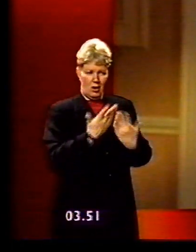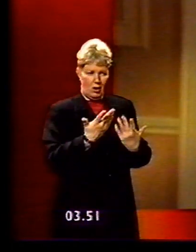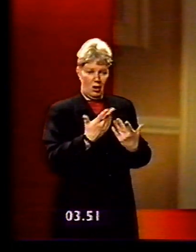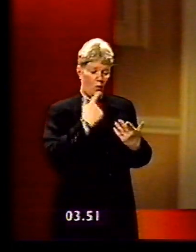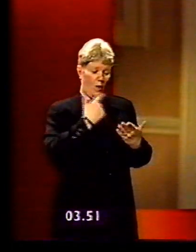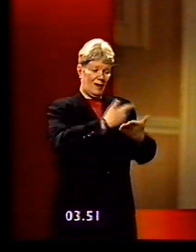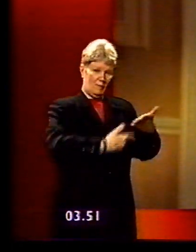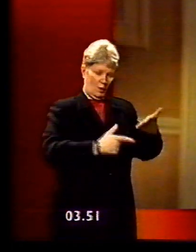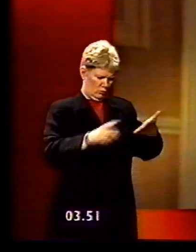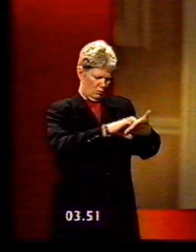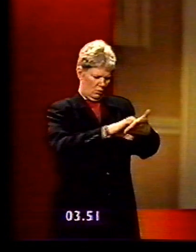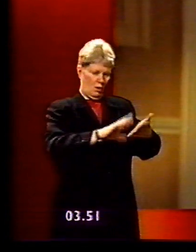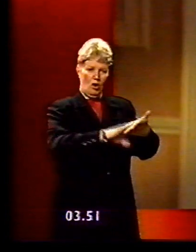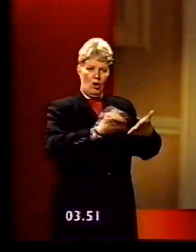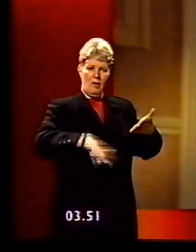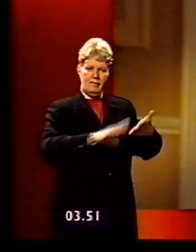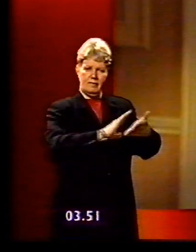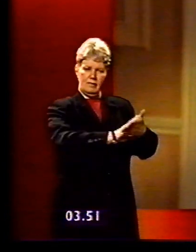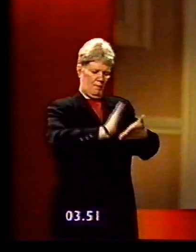in our court case.